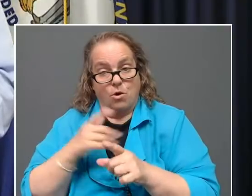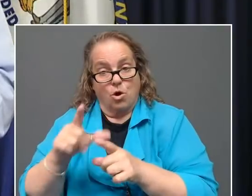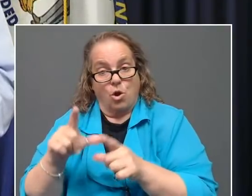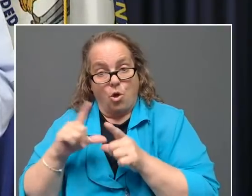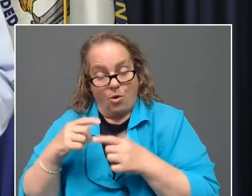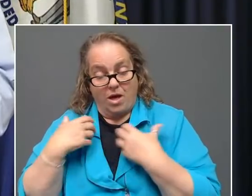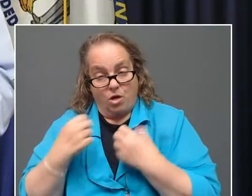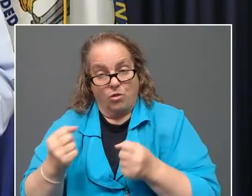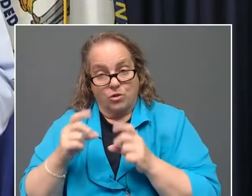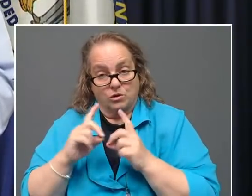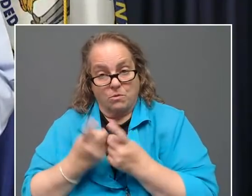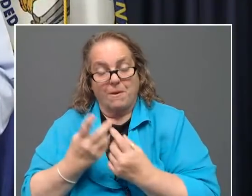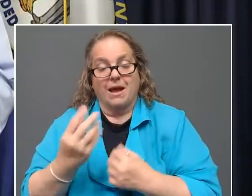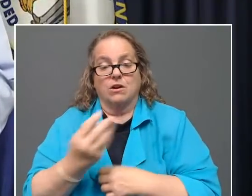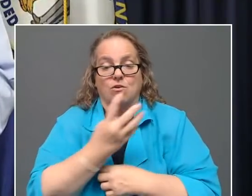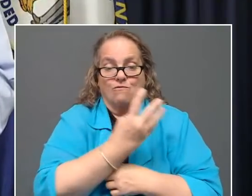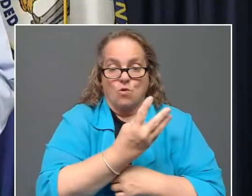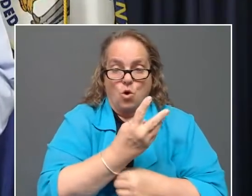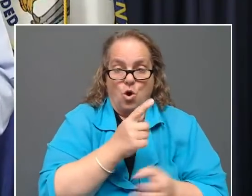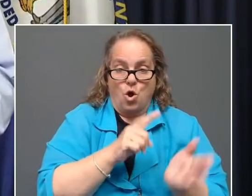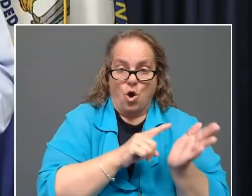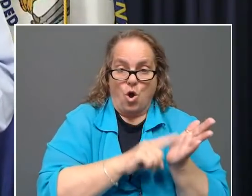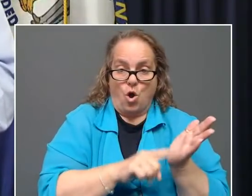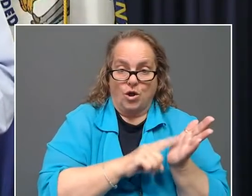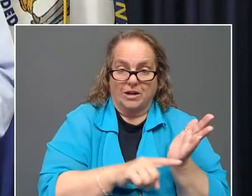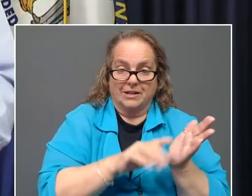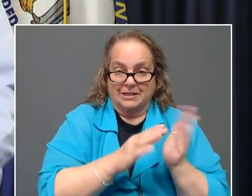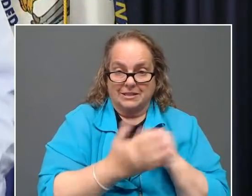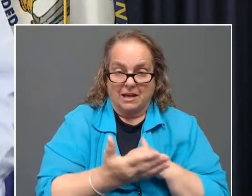have 4 audit deaths today for a total of 8.